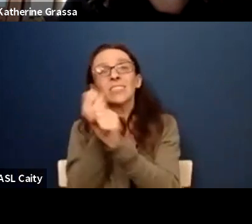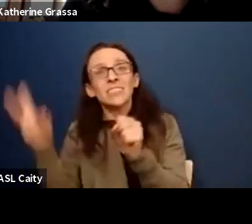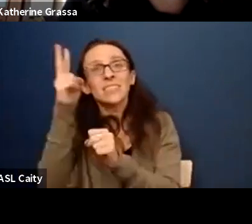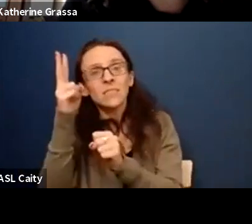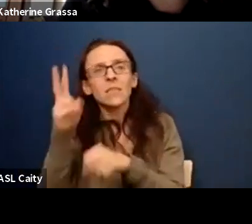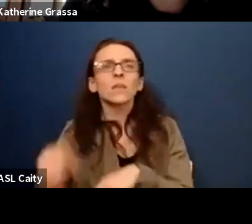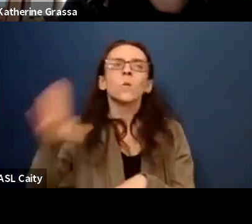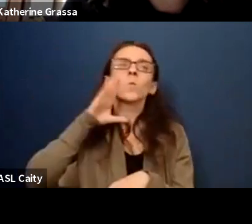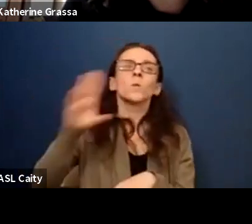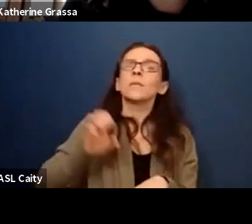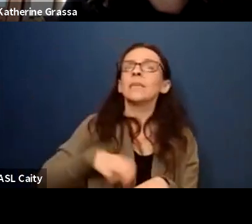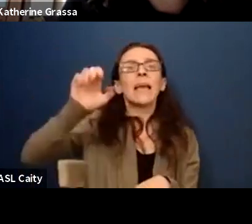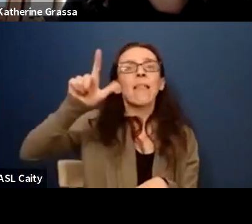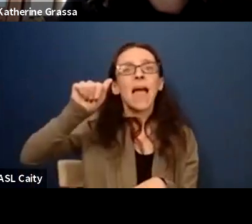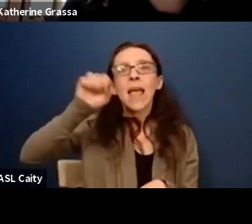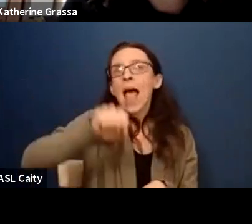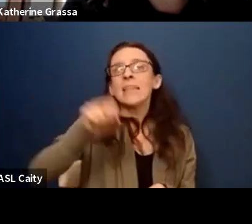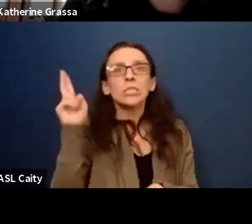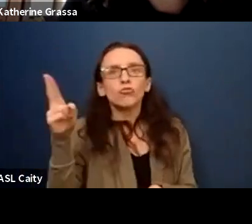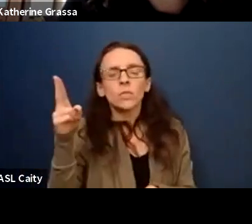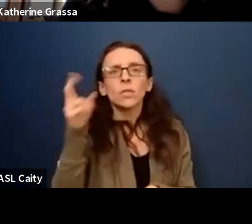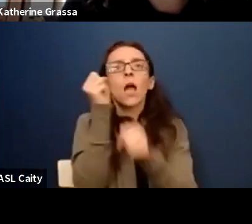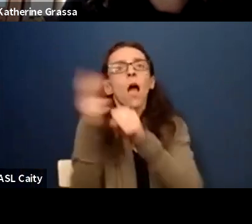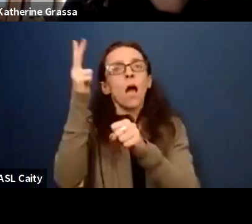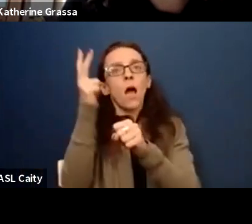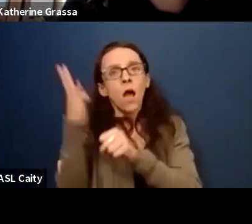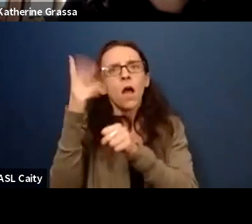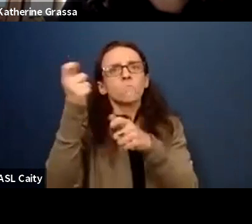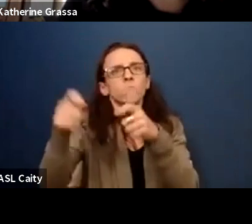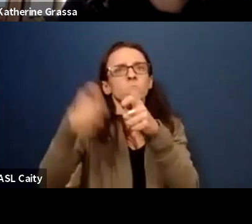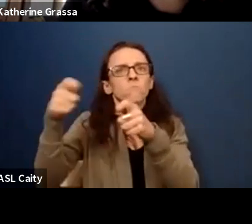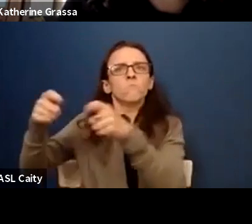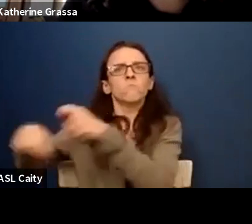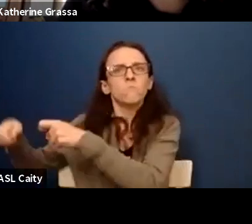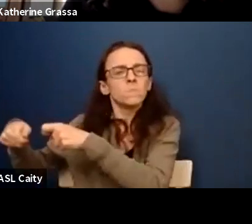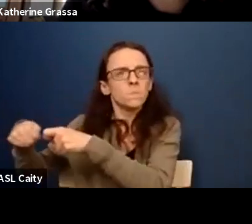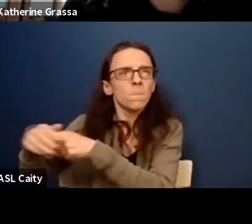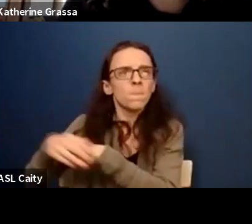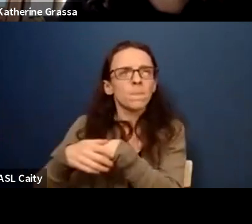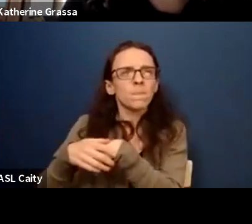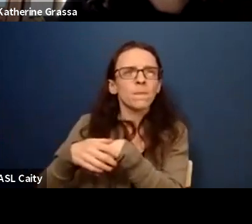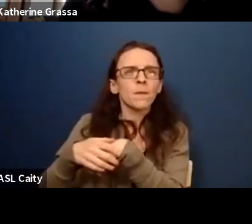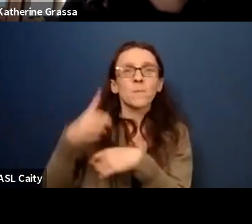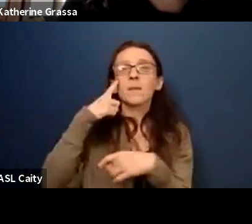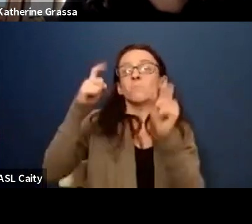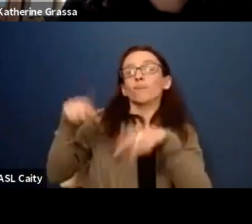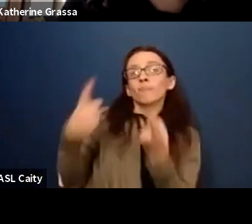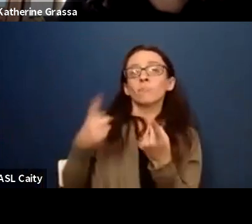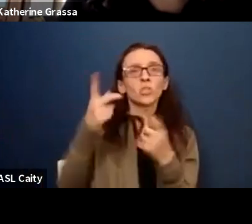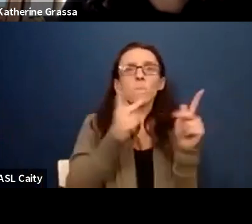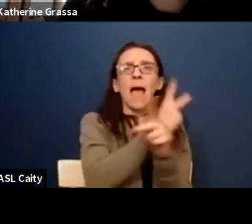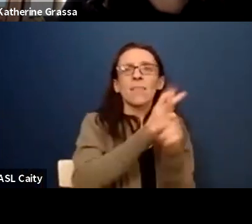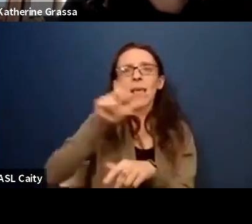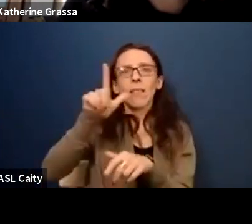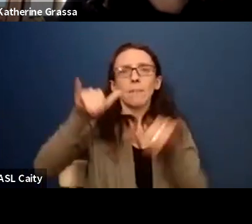ELA and history or social studies, rather than just consistently math and ELA from year to year.